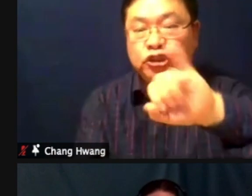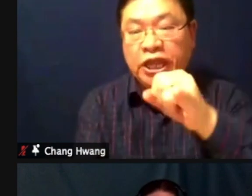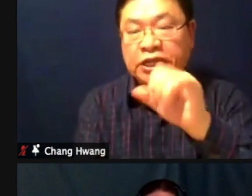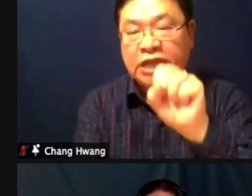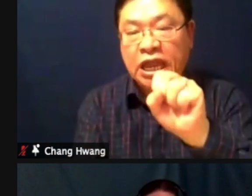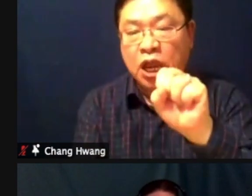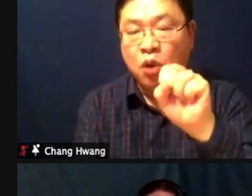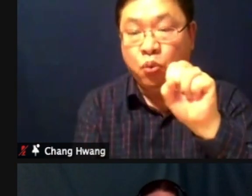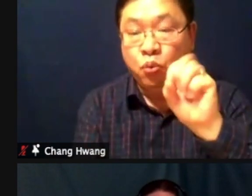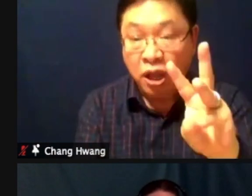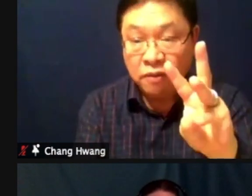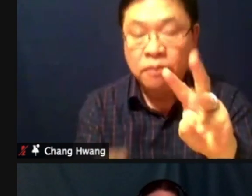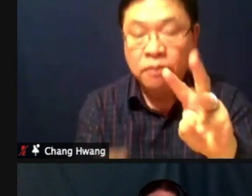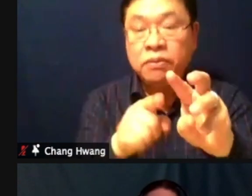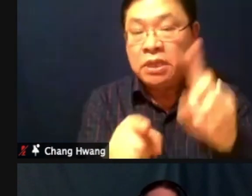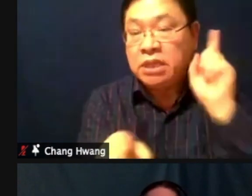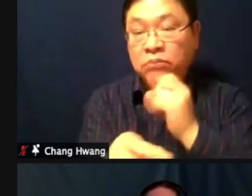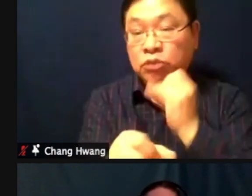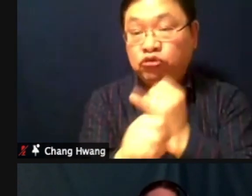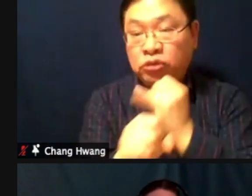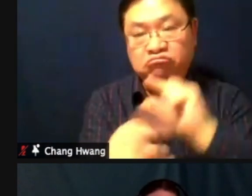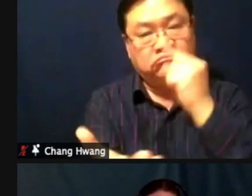Japanese students.